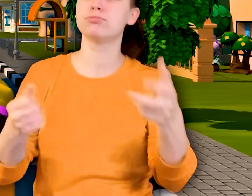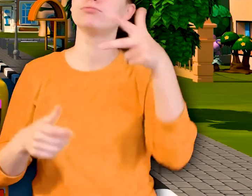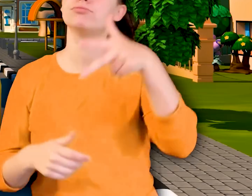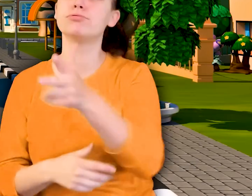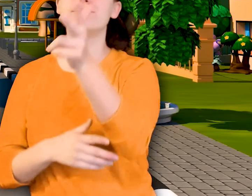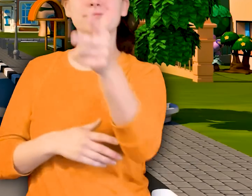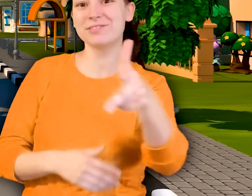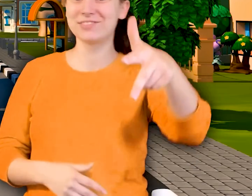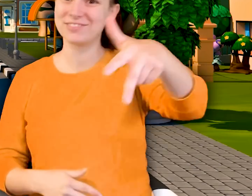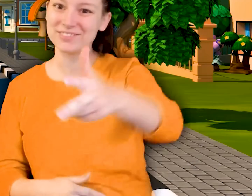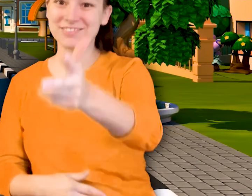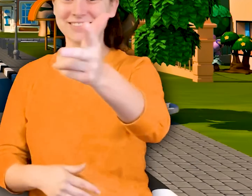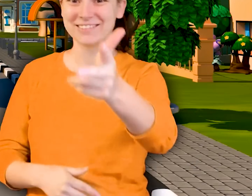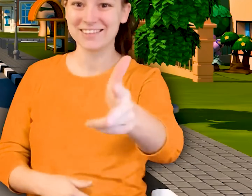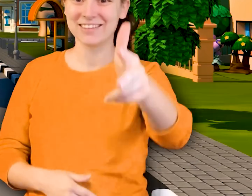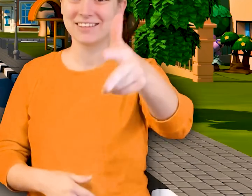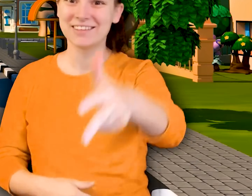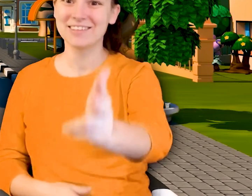through the